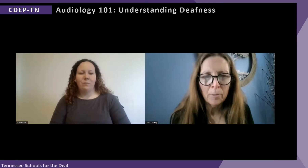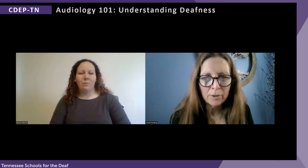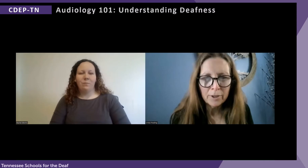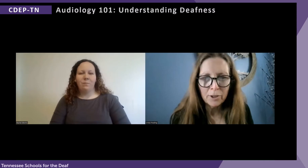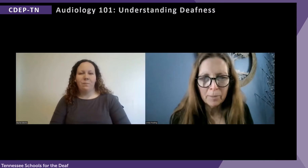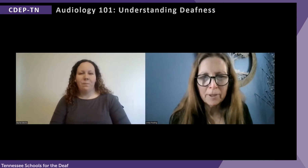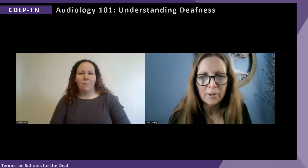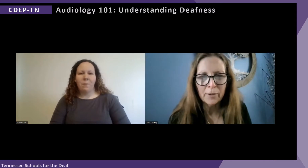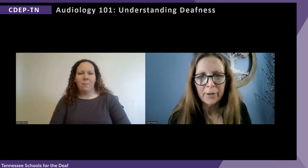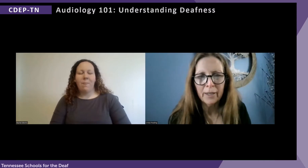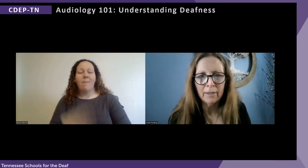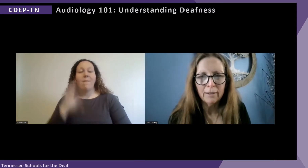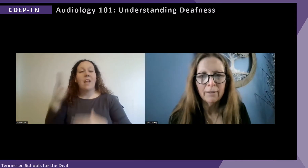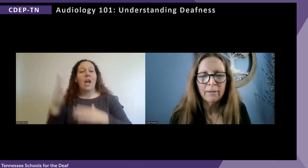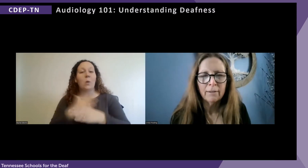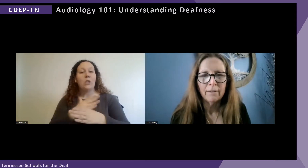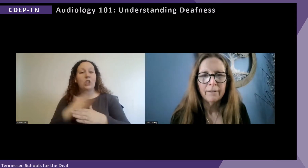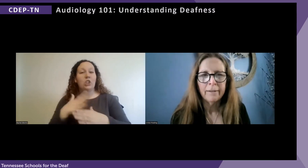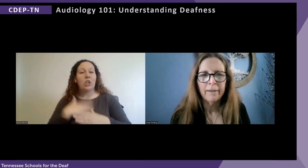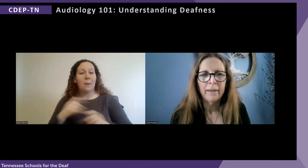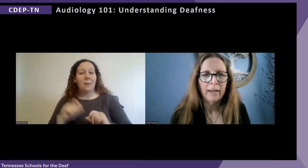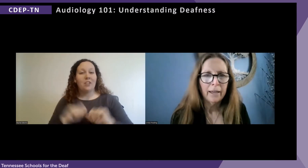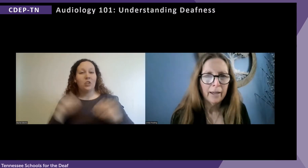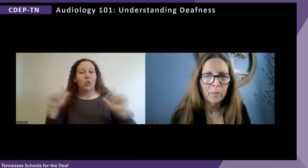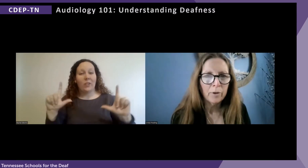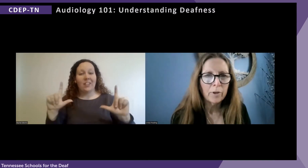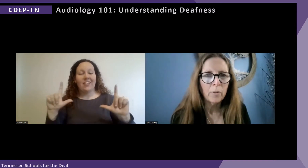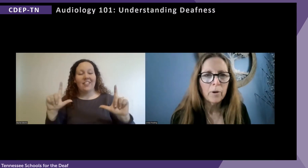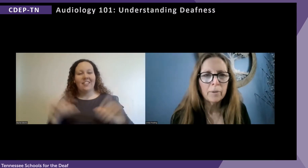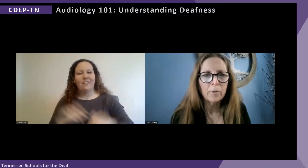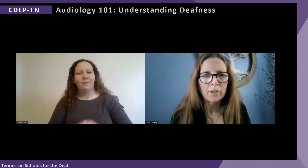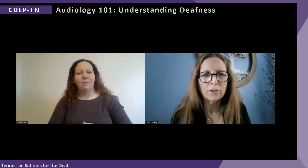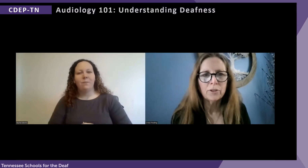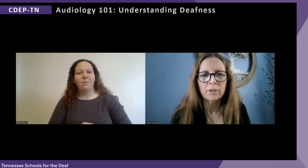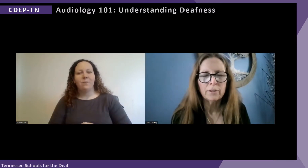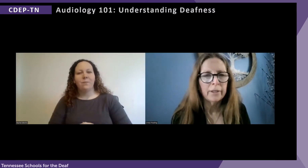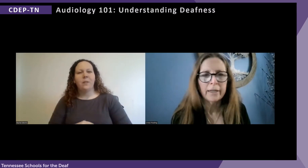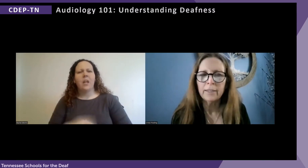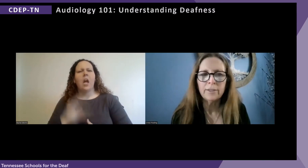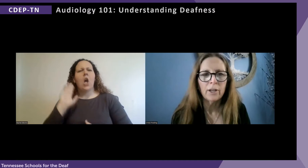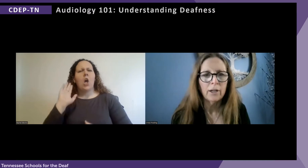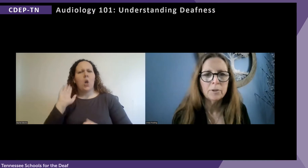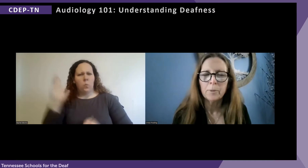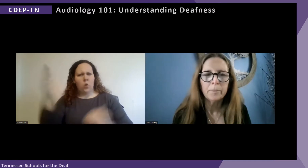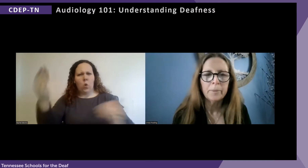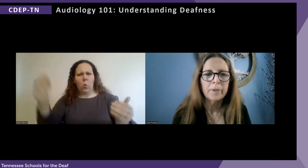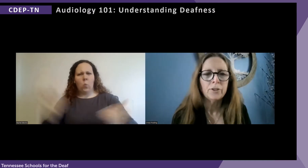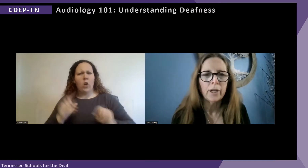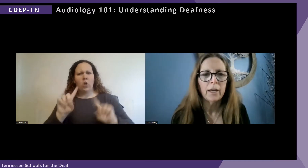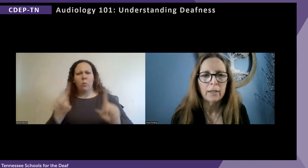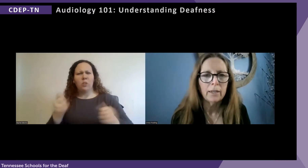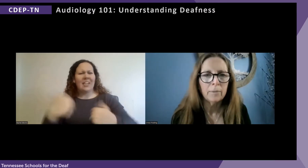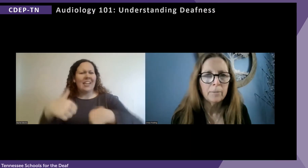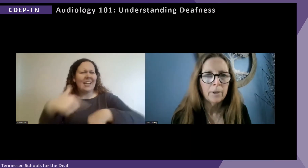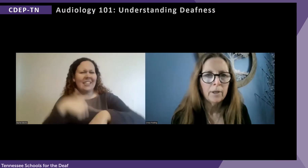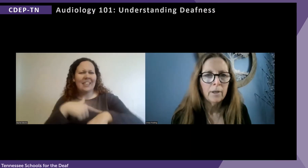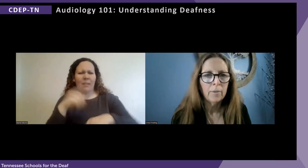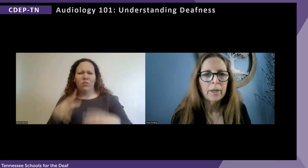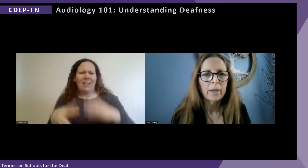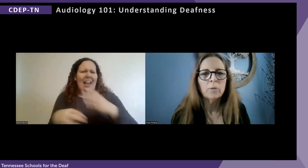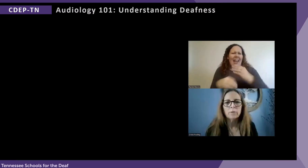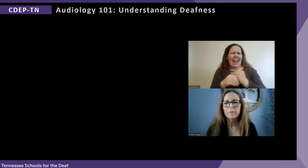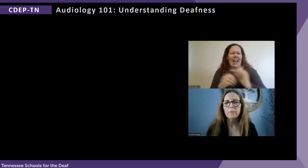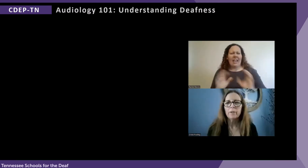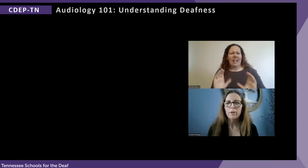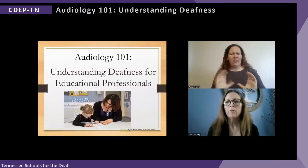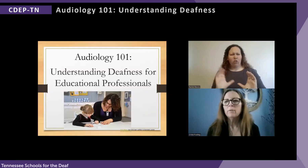I'm going to share my screen and we're going to welcome questions at any time. Just put them in the chat and